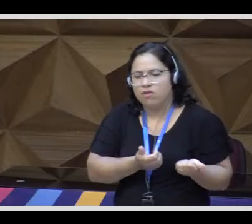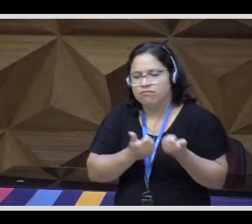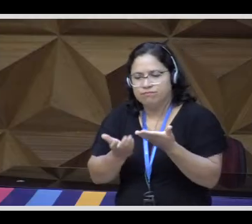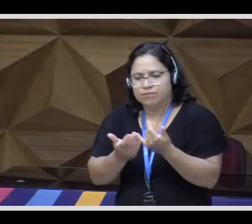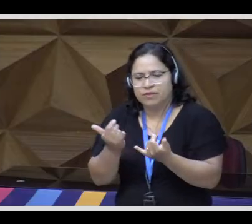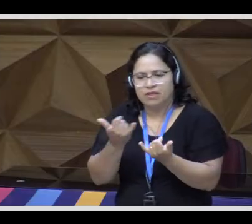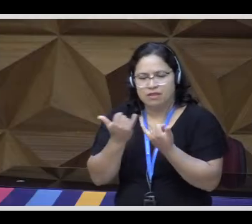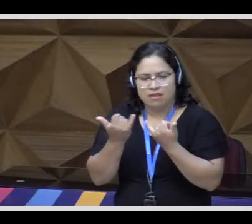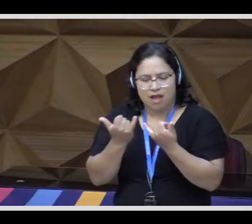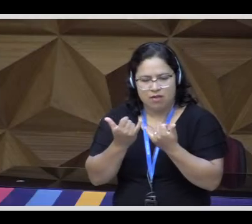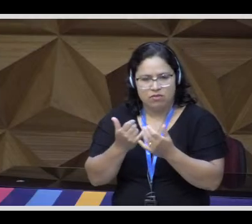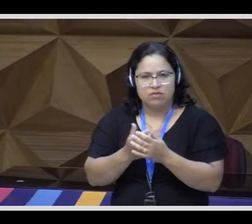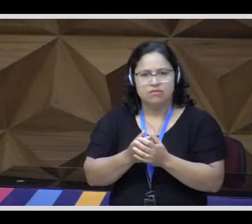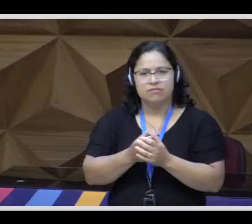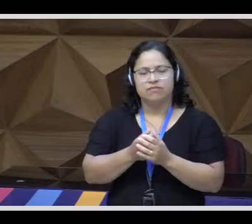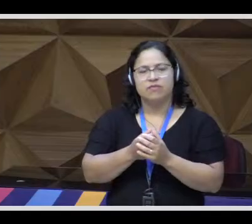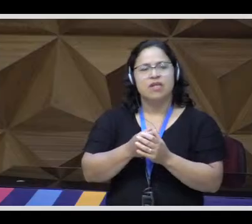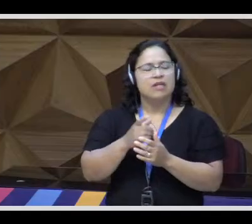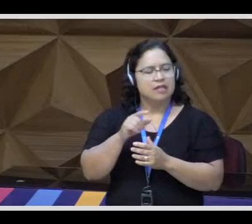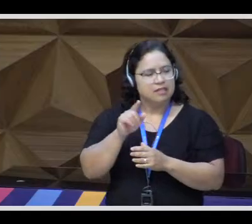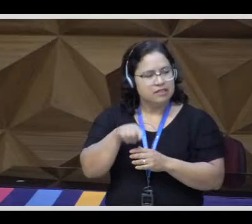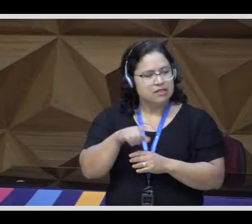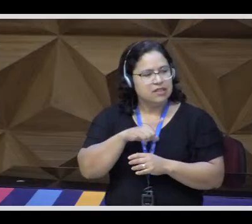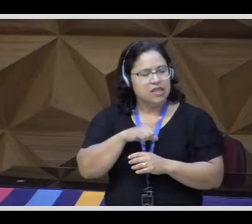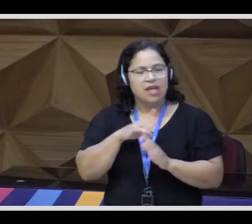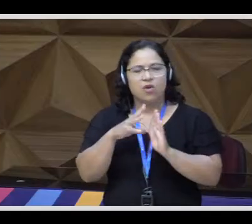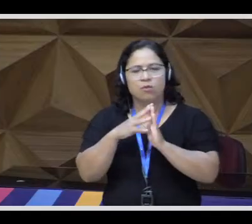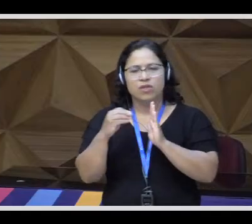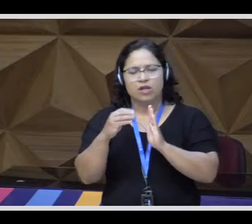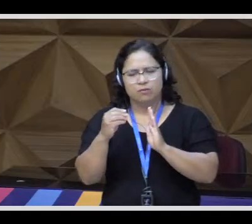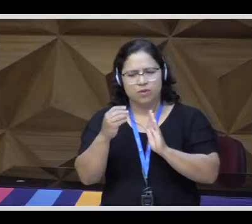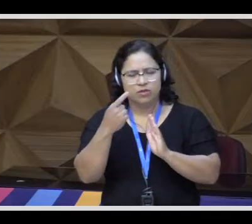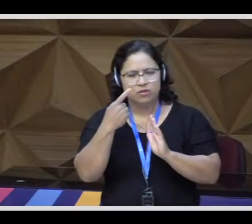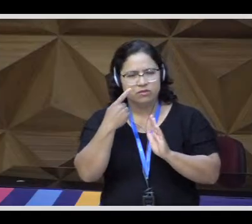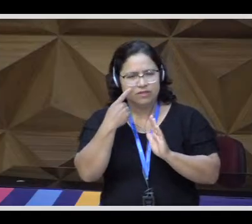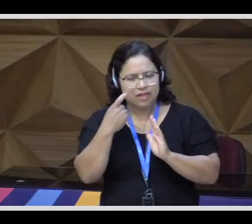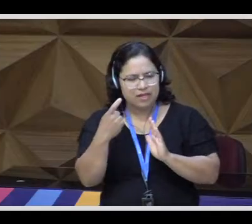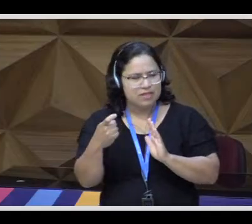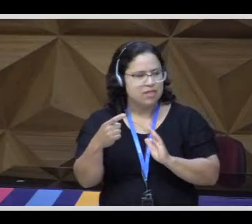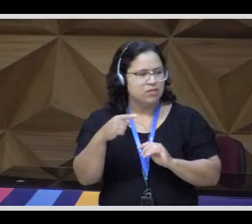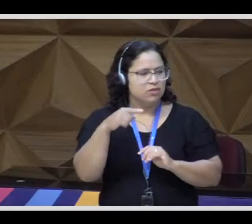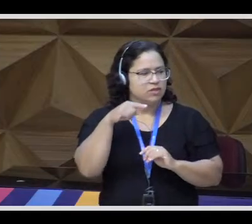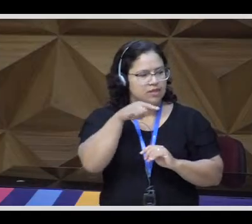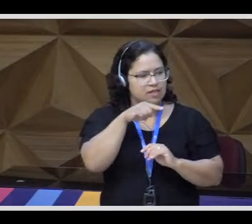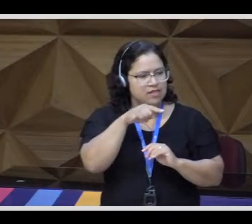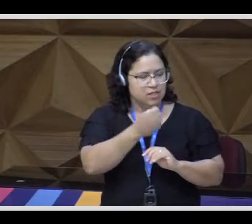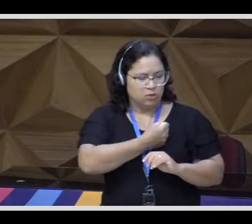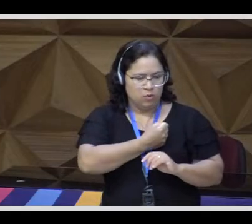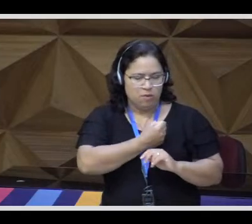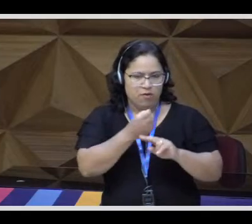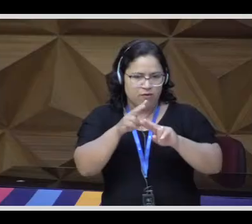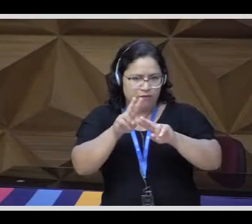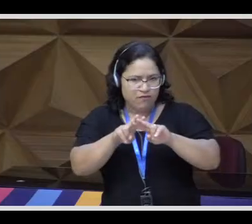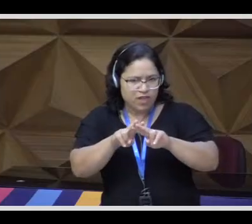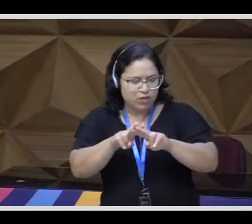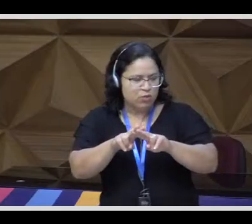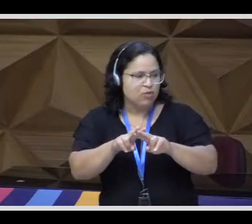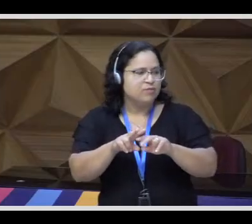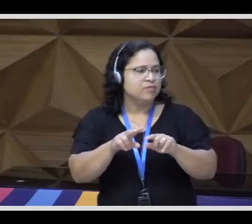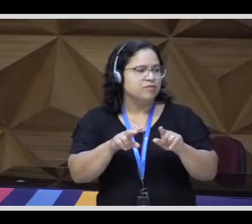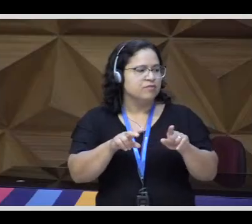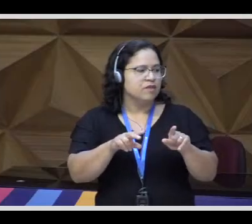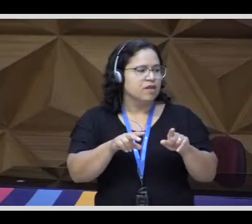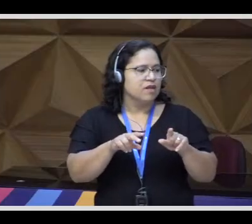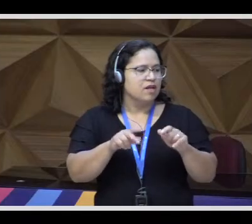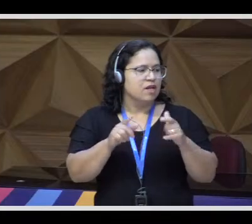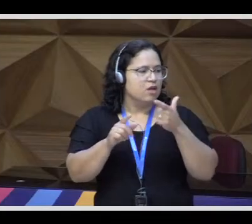on that, but they are very important in the model. So fixing those numbers, the weights, the parameters, we can just plug in likes, followers